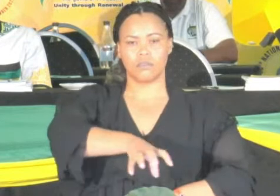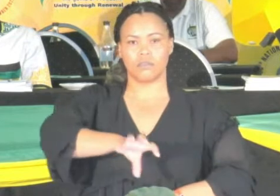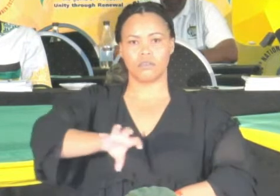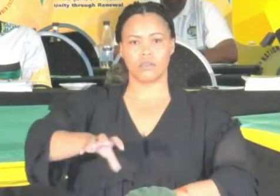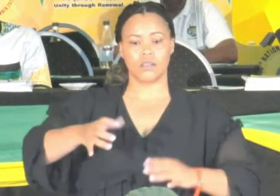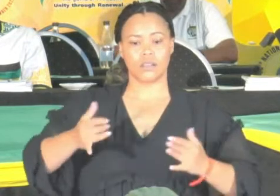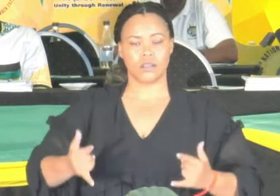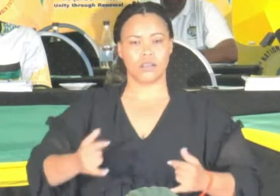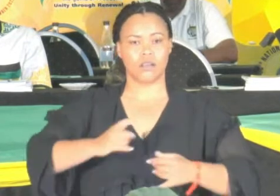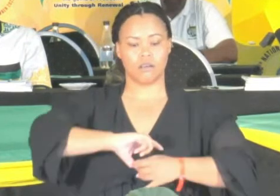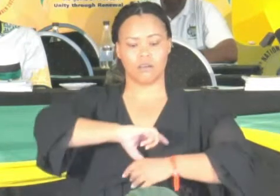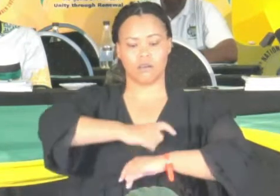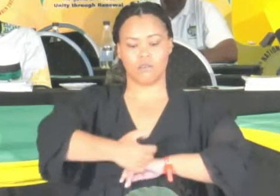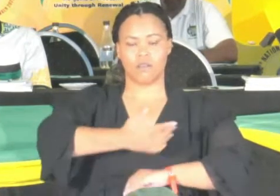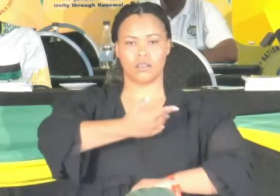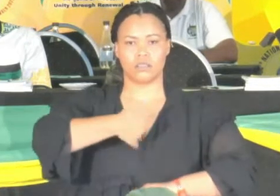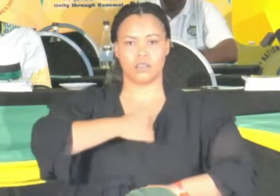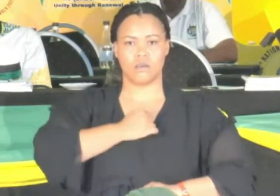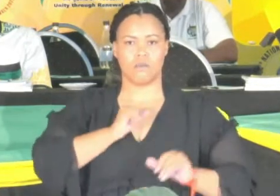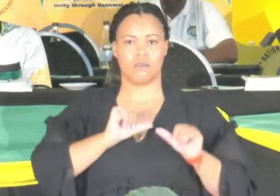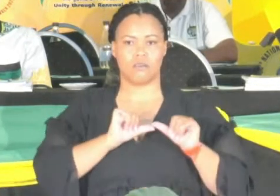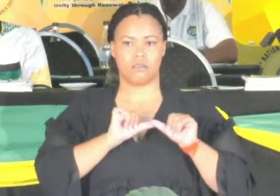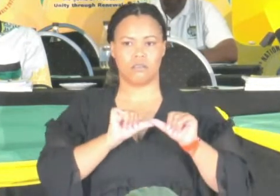our conference continues.